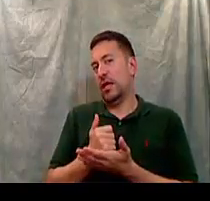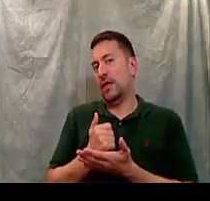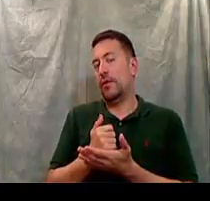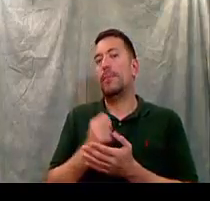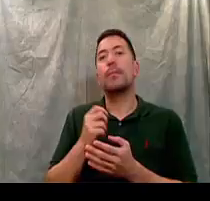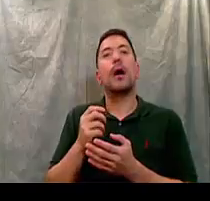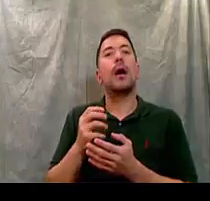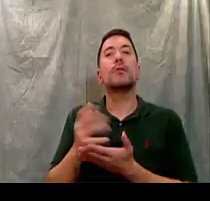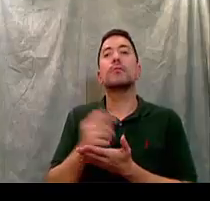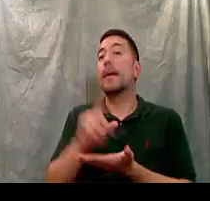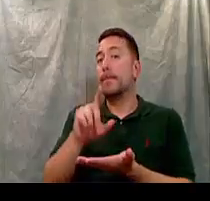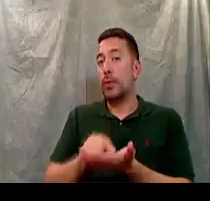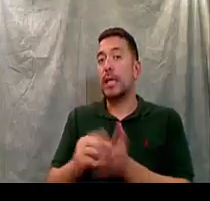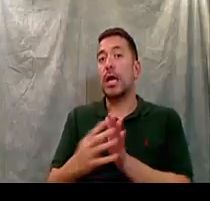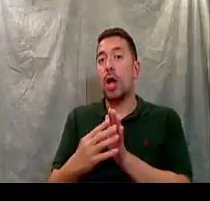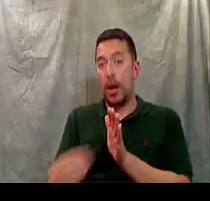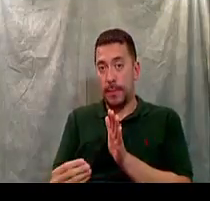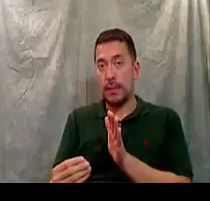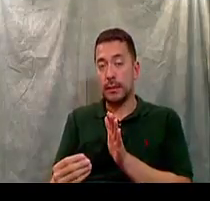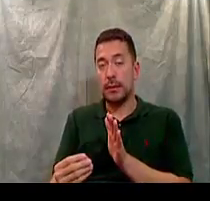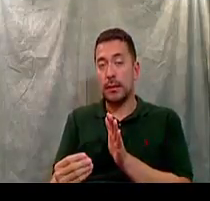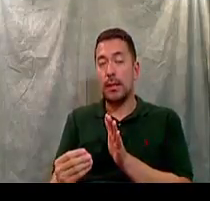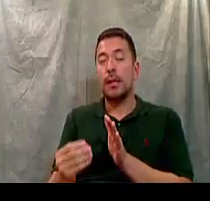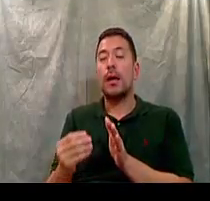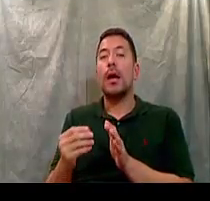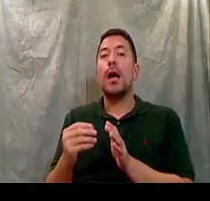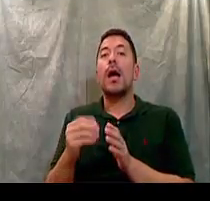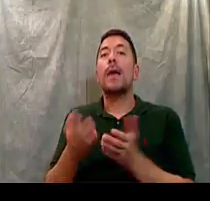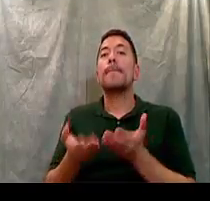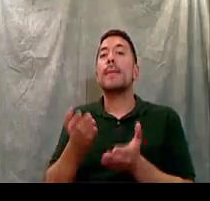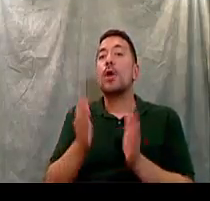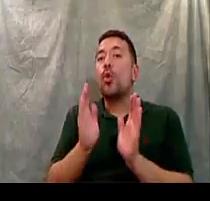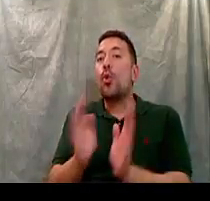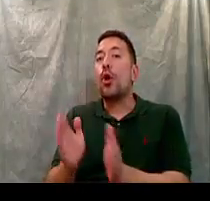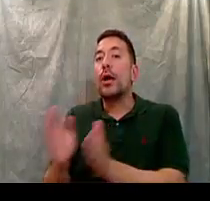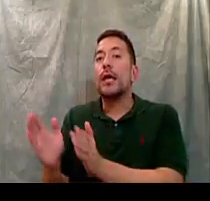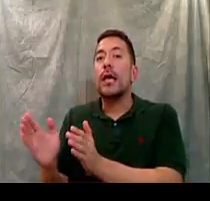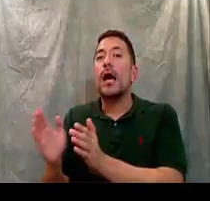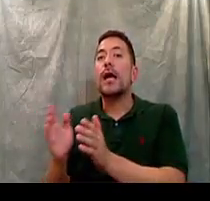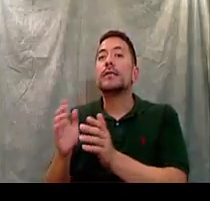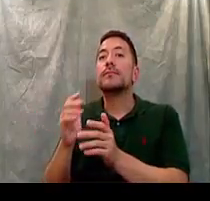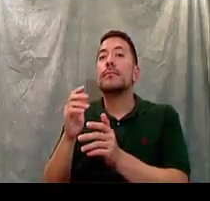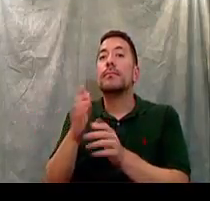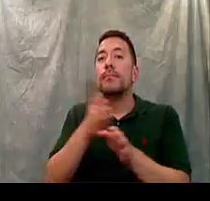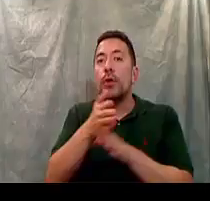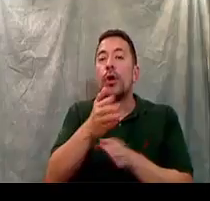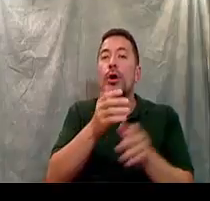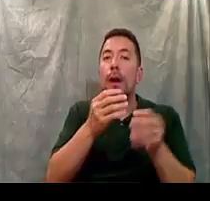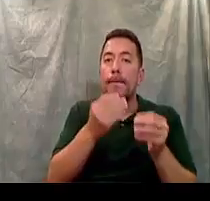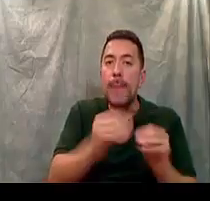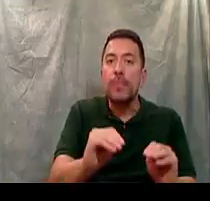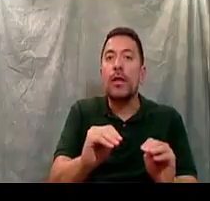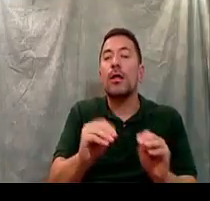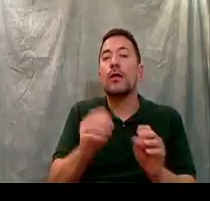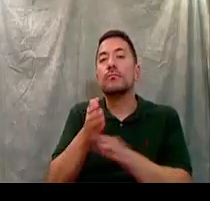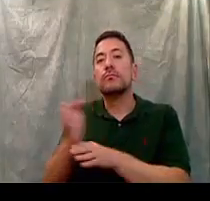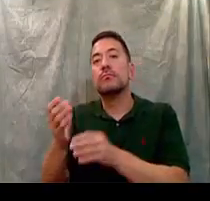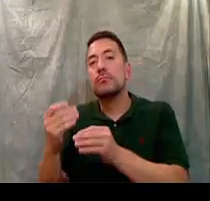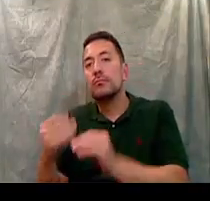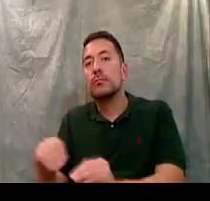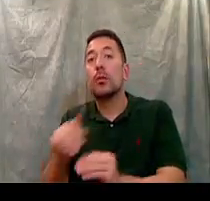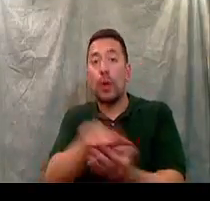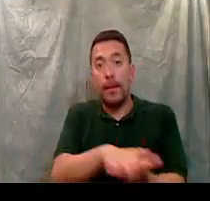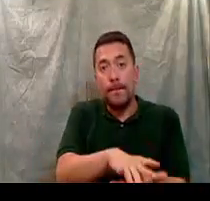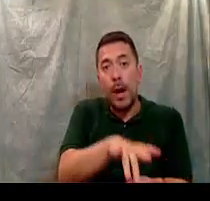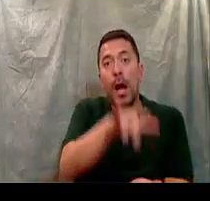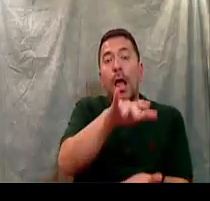printed copies that you have, and maybe organize them by their methodology. Maybe put in one pile the 3 or 4